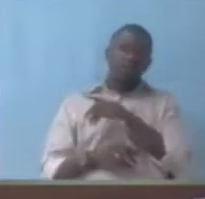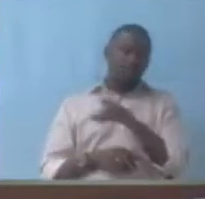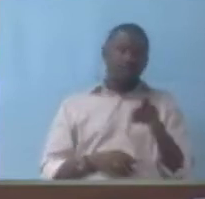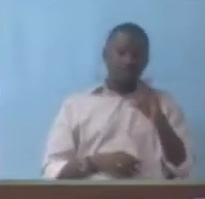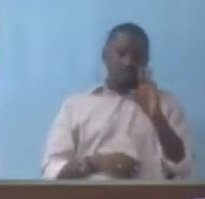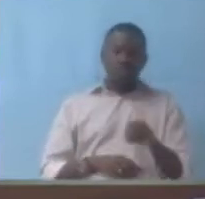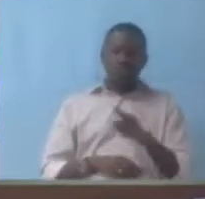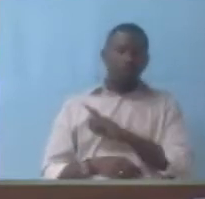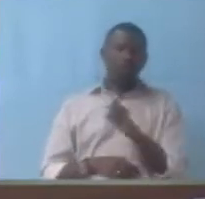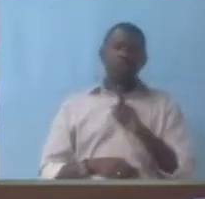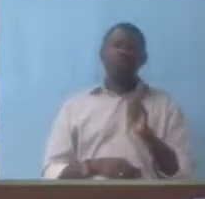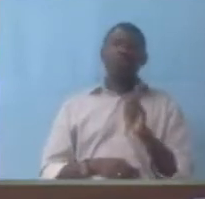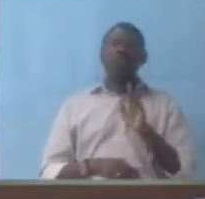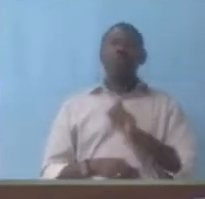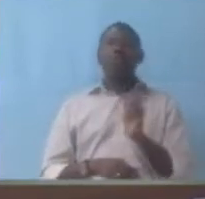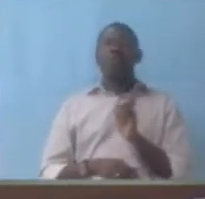and what they wanted to